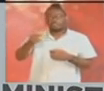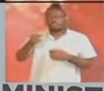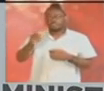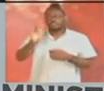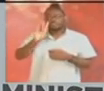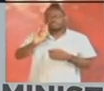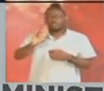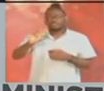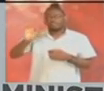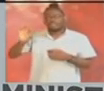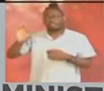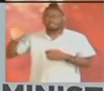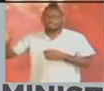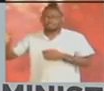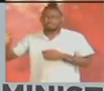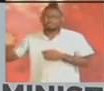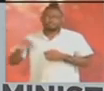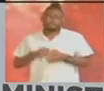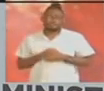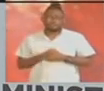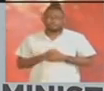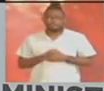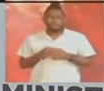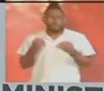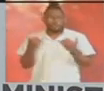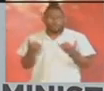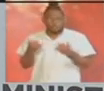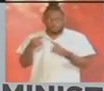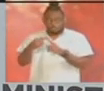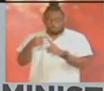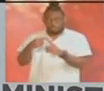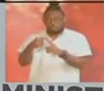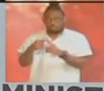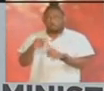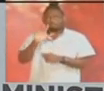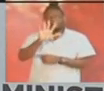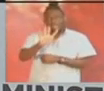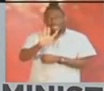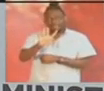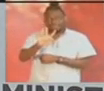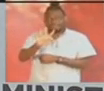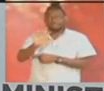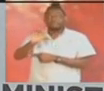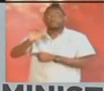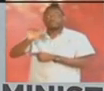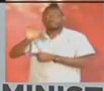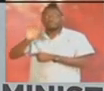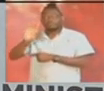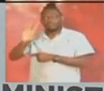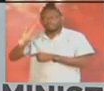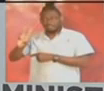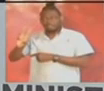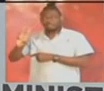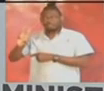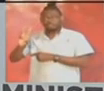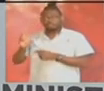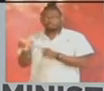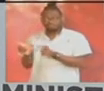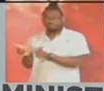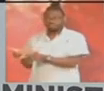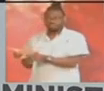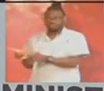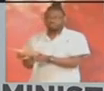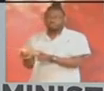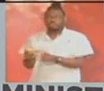active case load at 566, with 420 of those in self-isolation at home, 71 persons